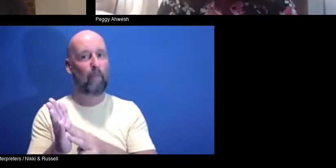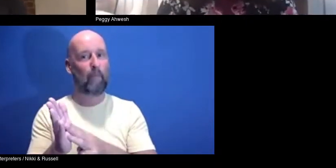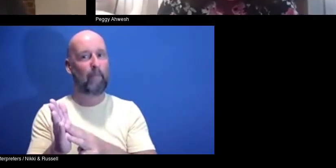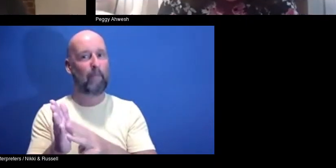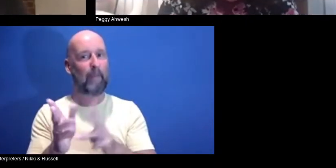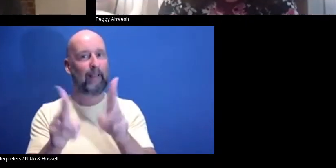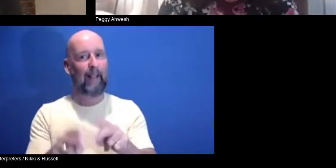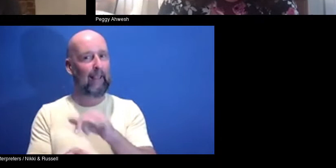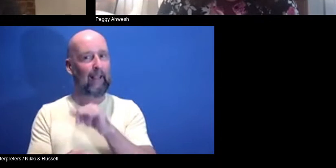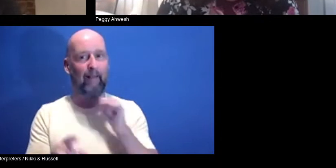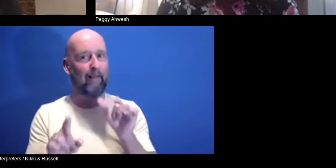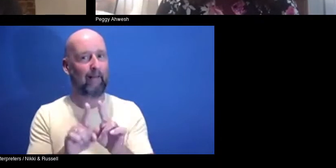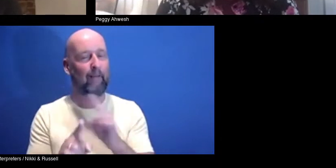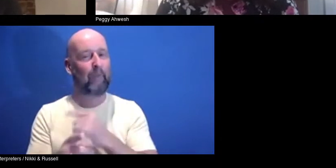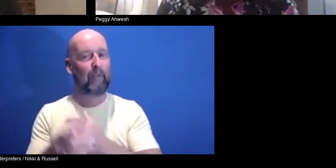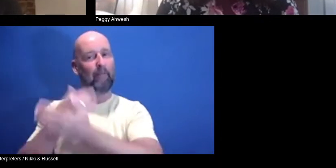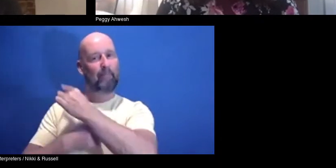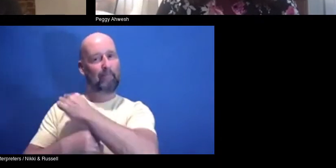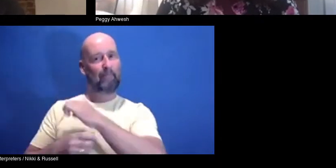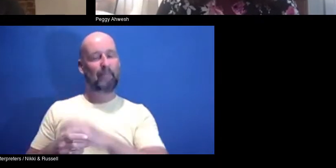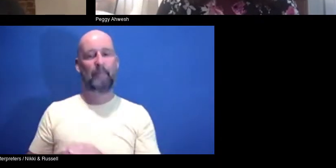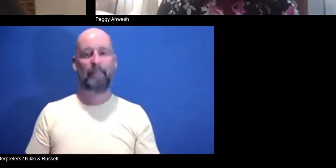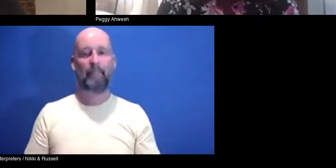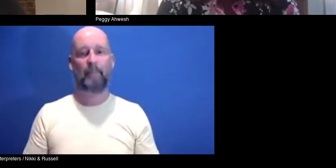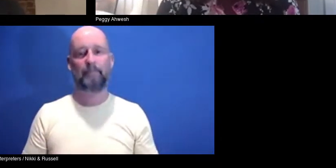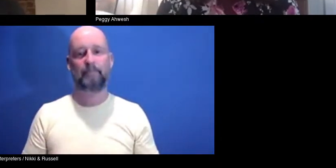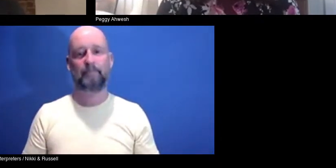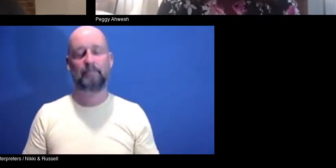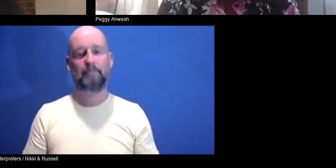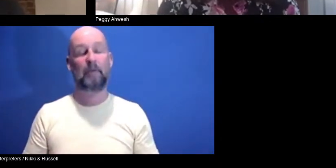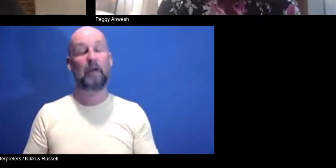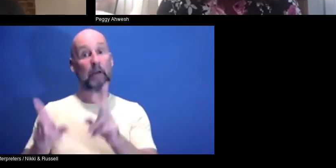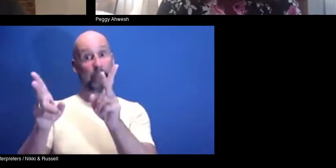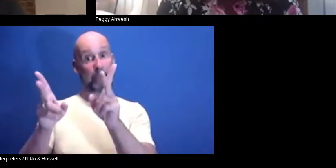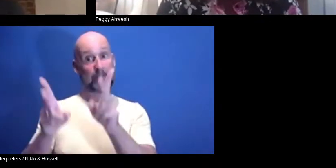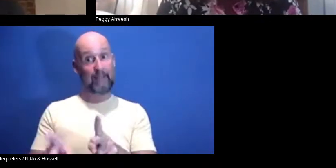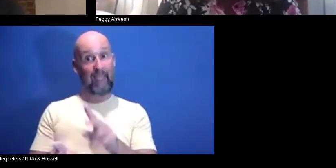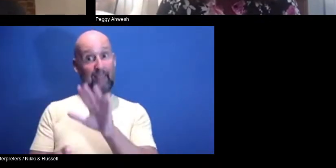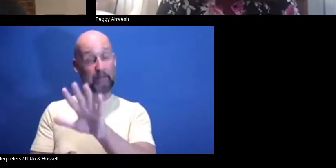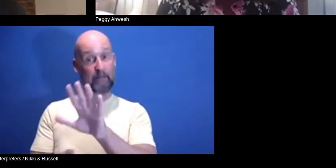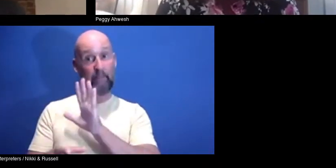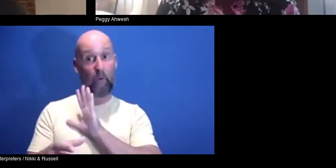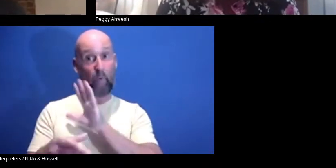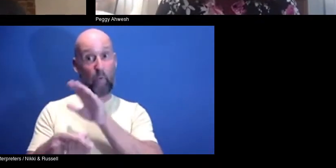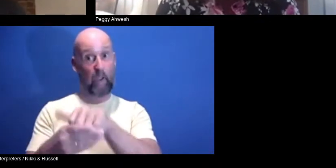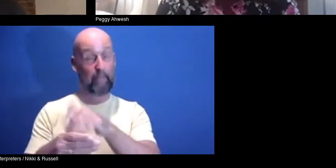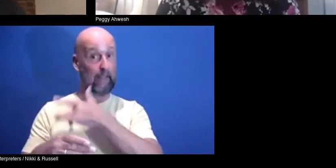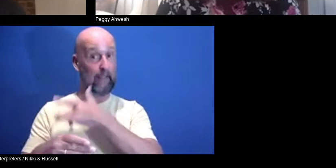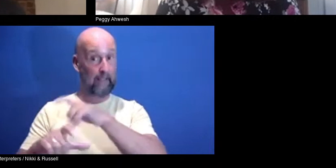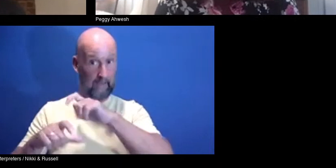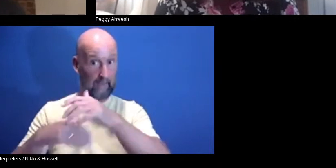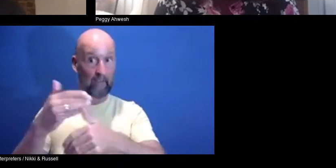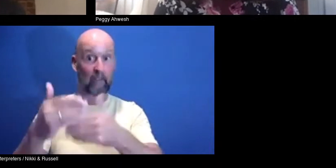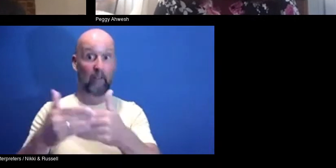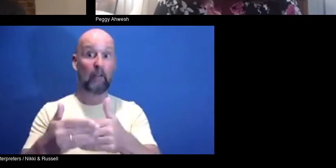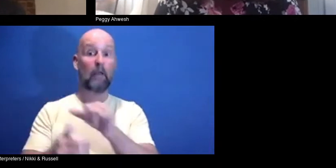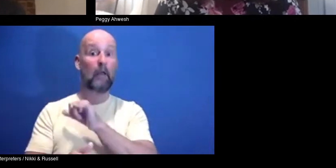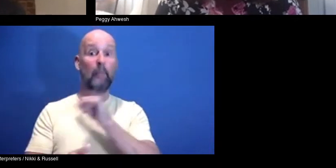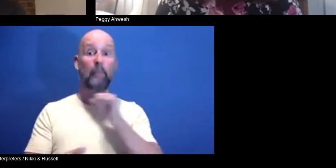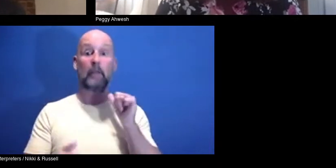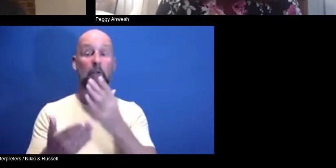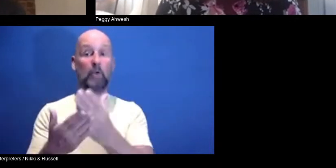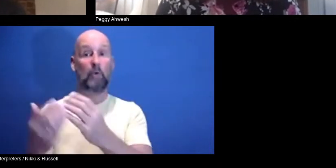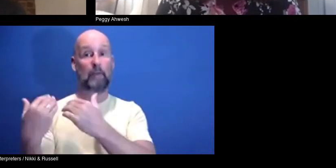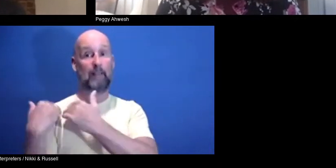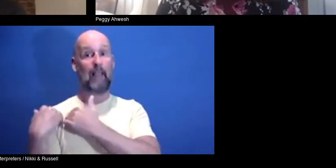killing. So that the dead is incorporated into the living. And if you commit a murder, you carry the dead person with